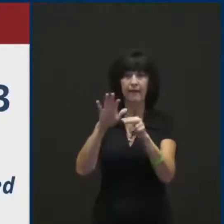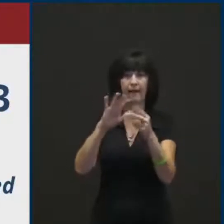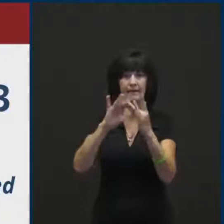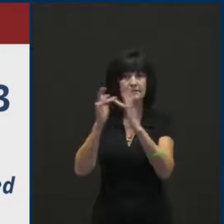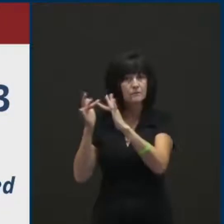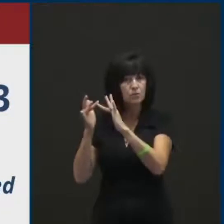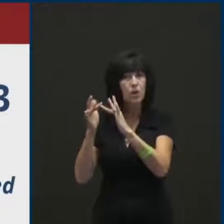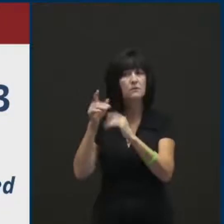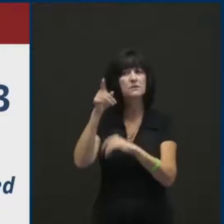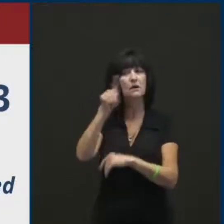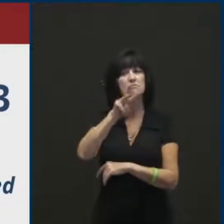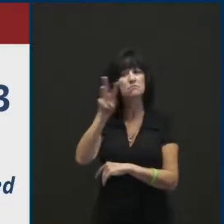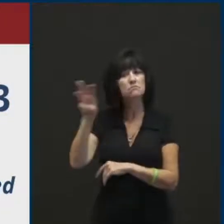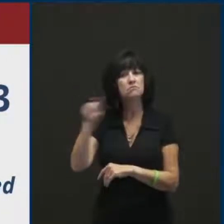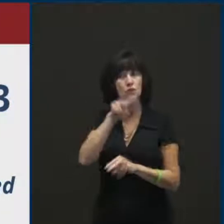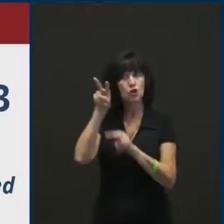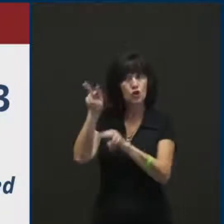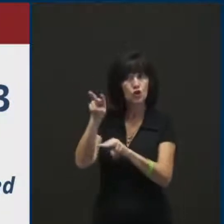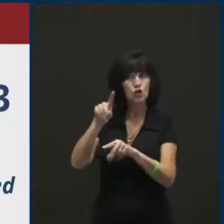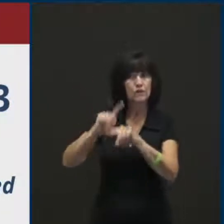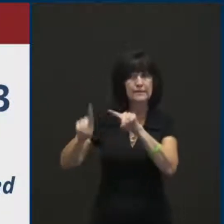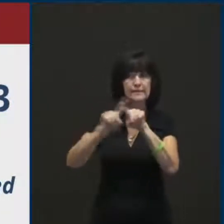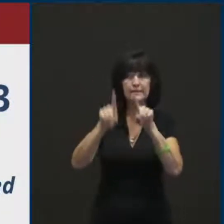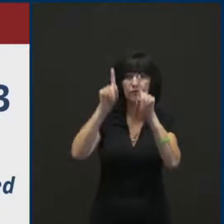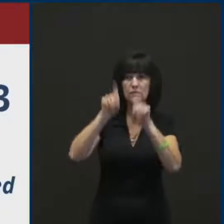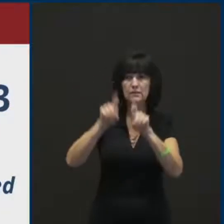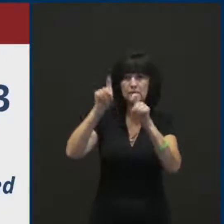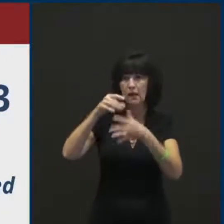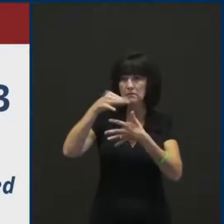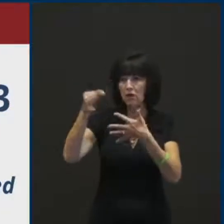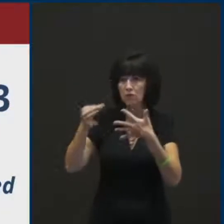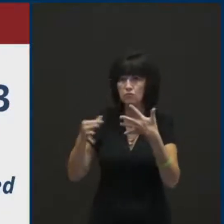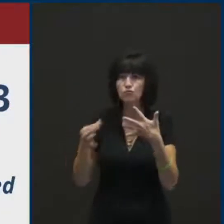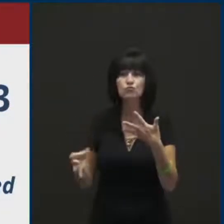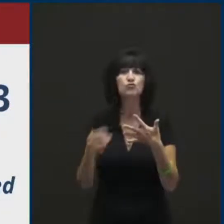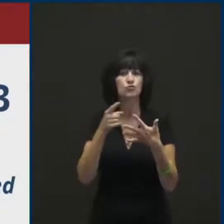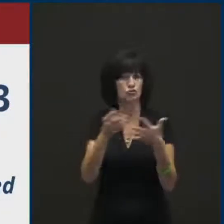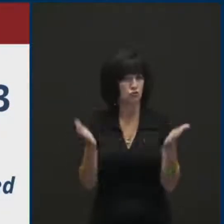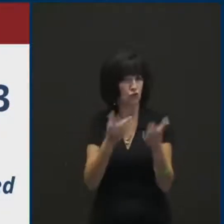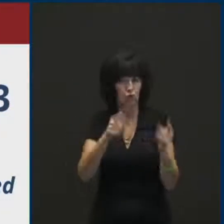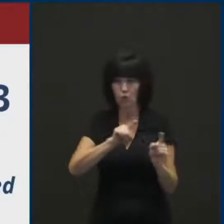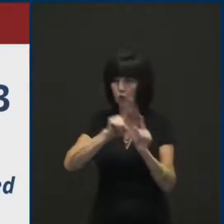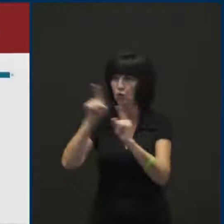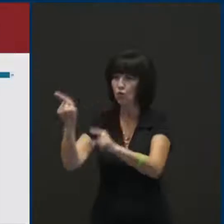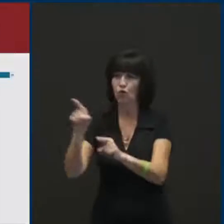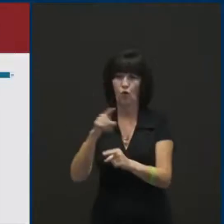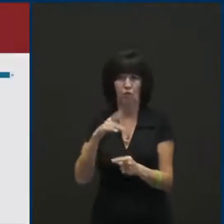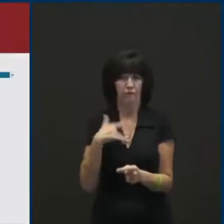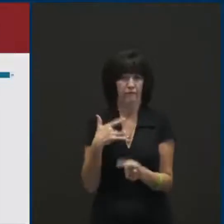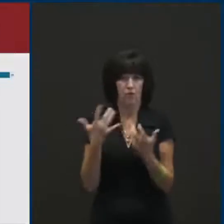options to take advantage of the many different options that are available in our state right now.